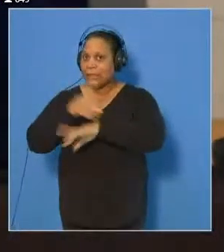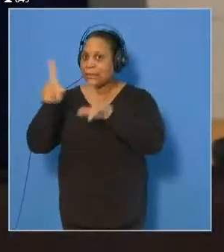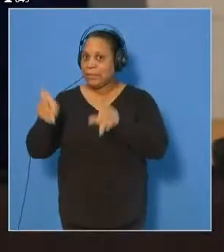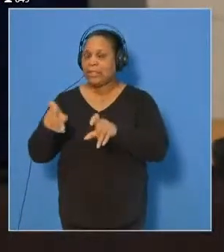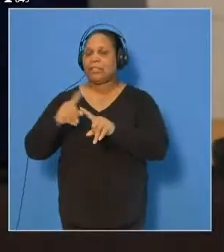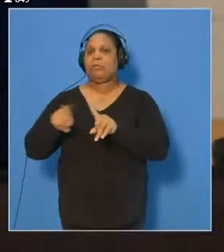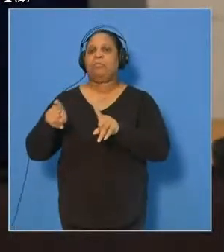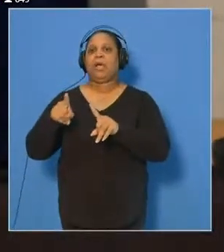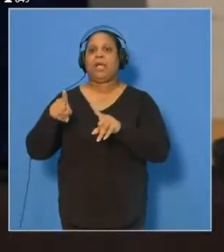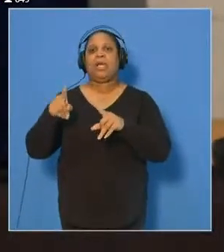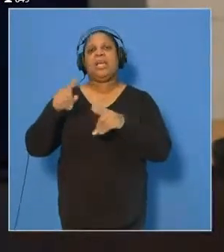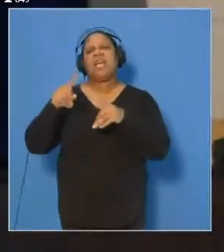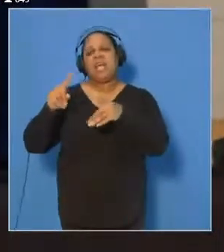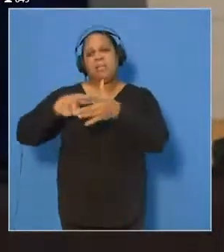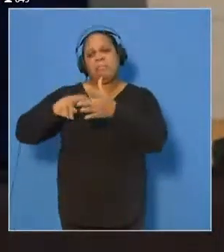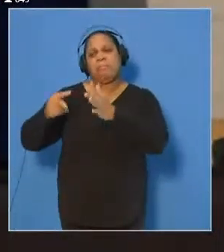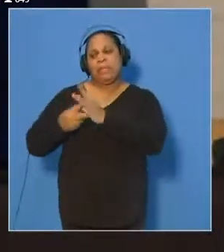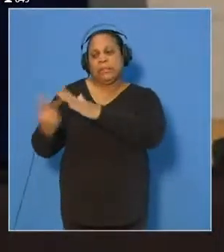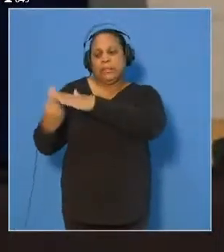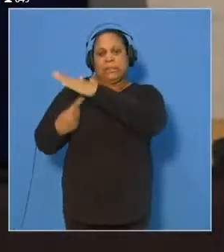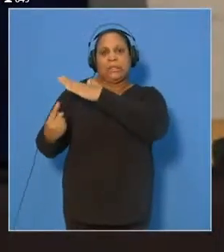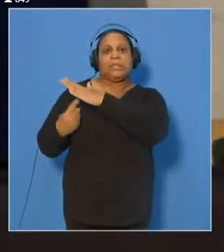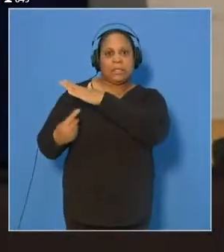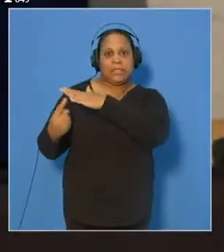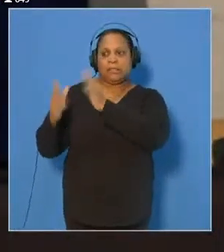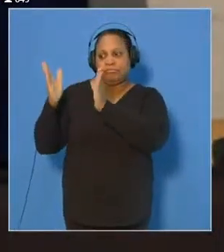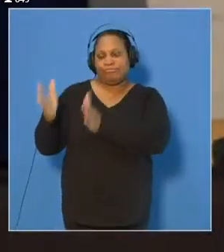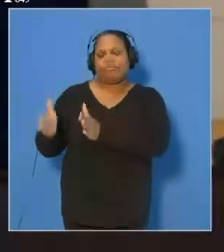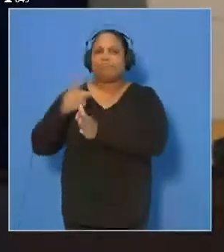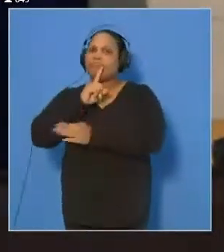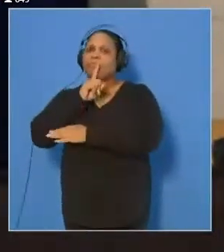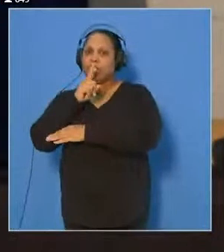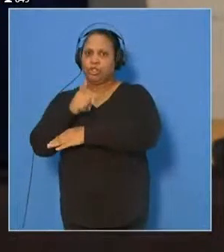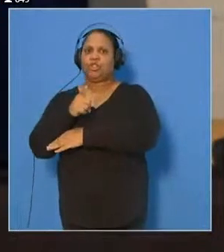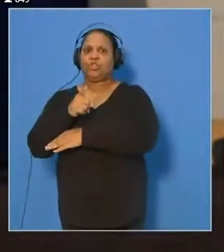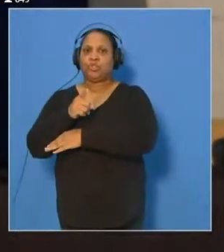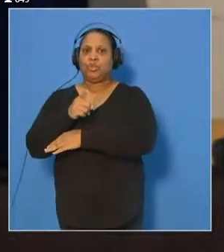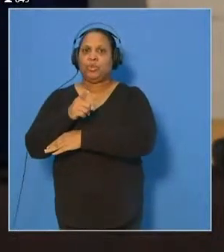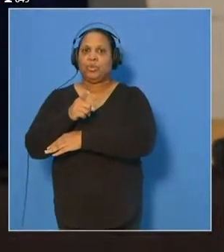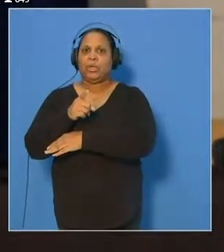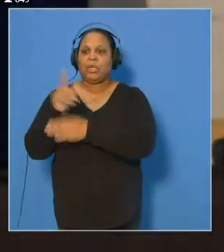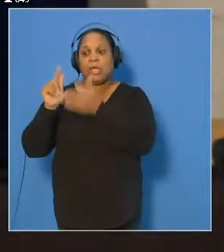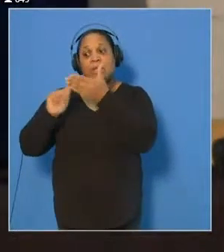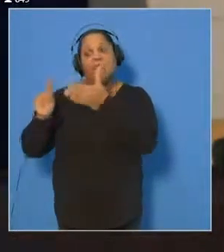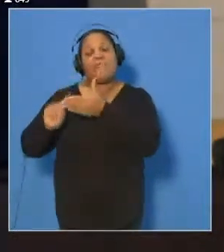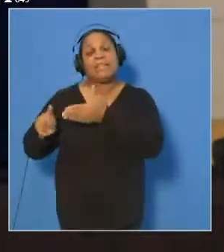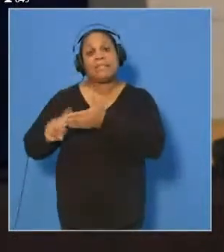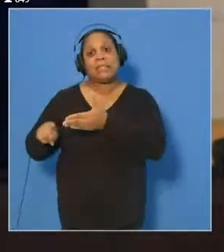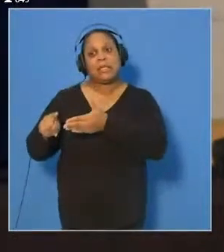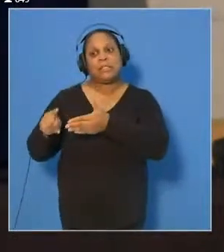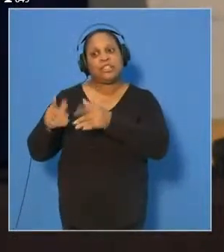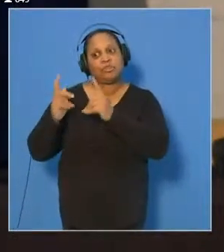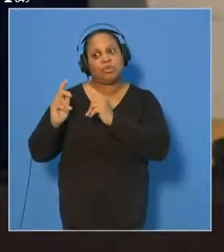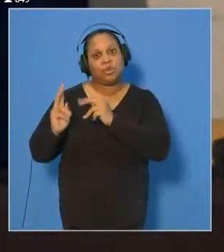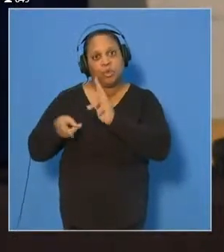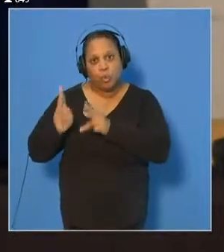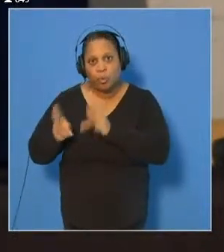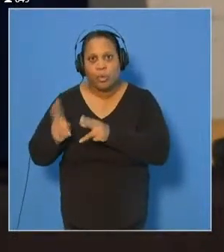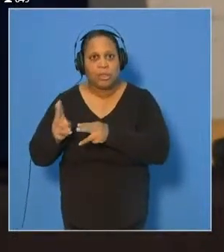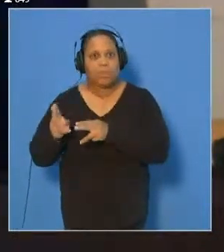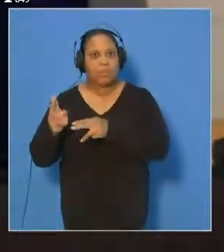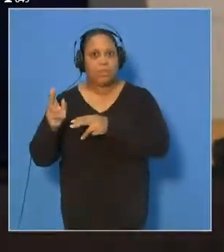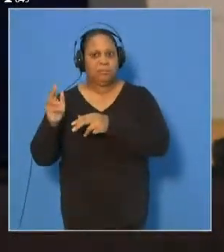action includes isolation of the case, assurance that the investigation proceeds quickly so that